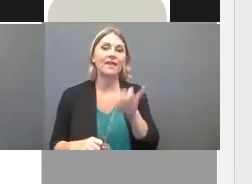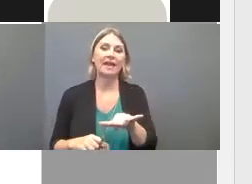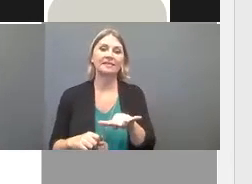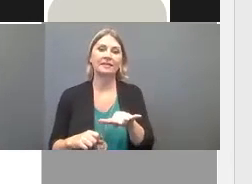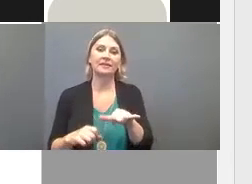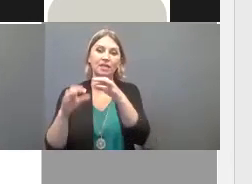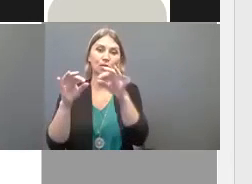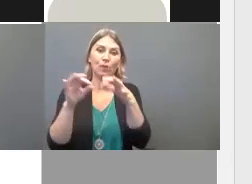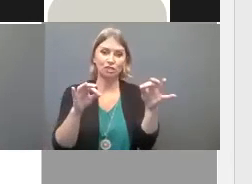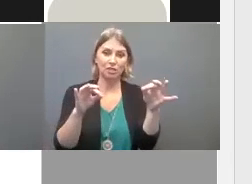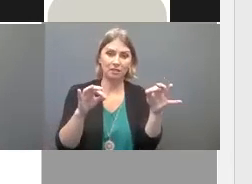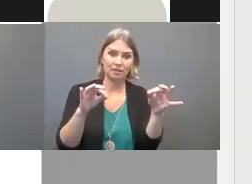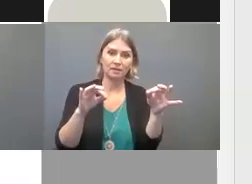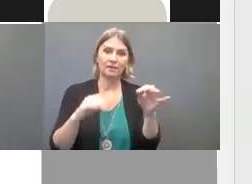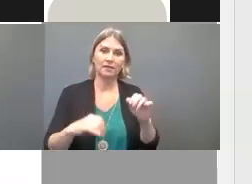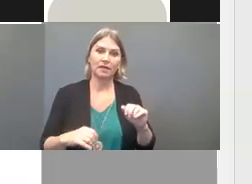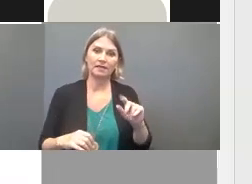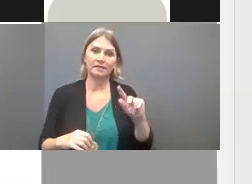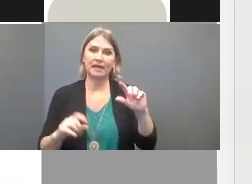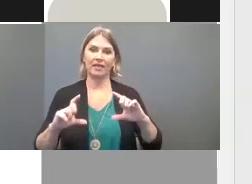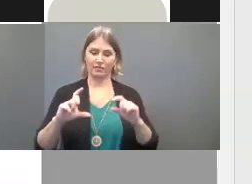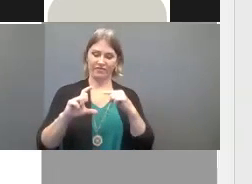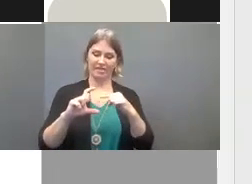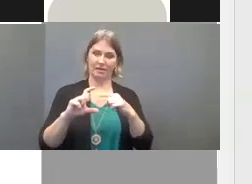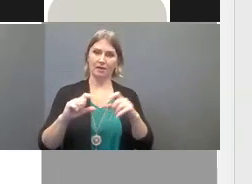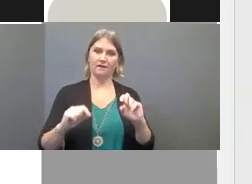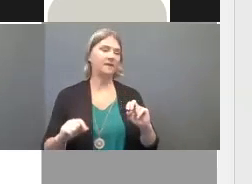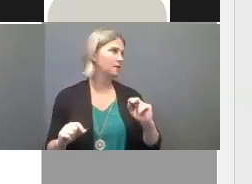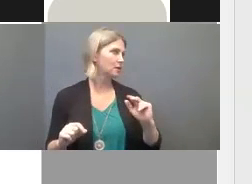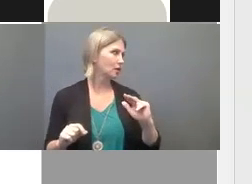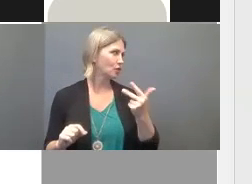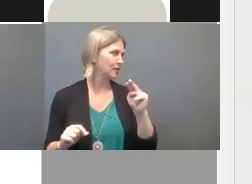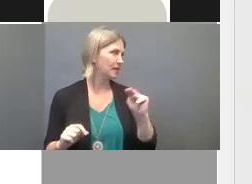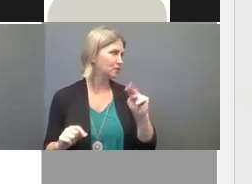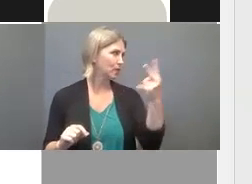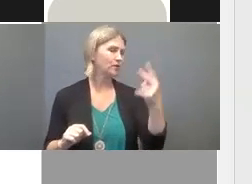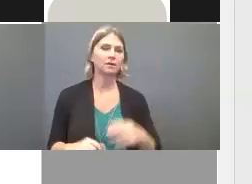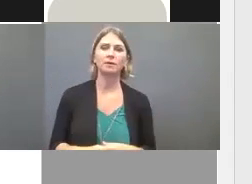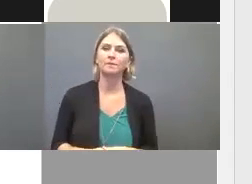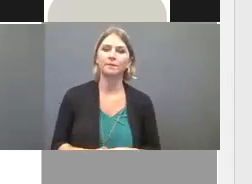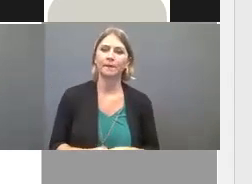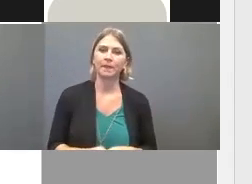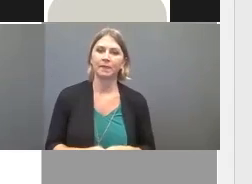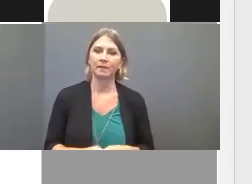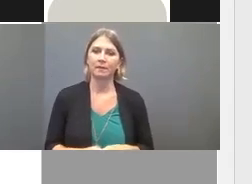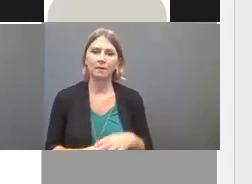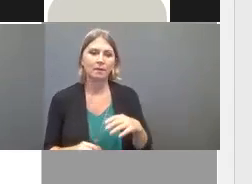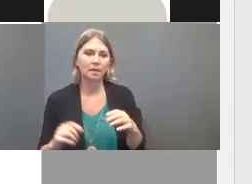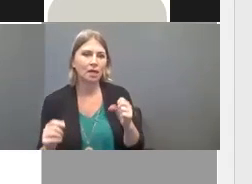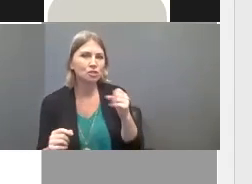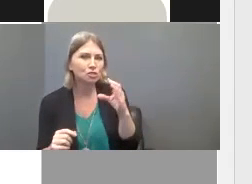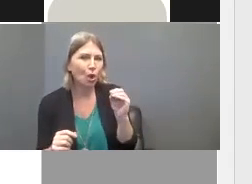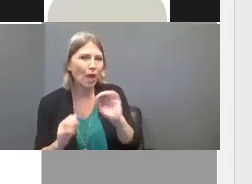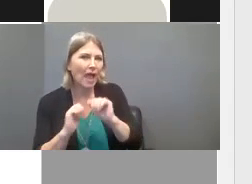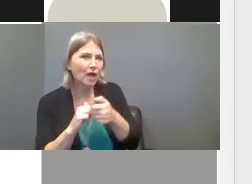this bound, that is theta of n squared. Yes, Brian, you raised a hand. Yeah, so how did they